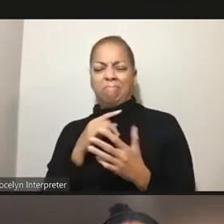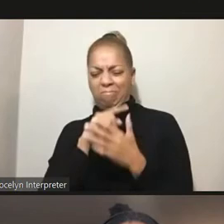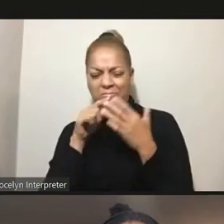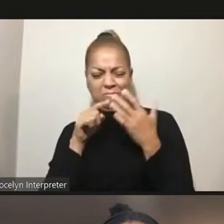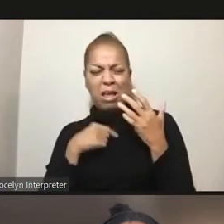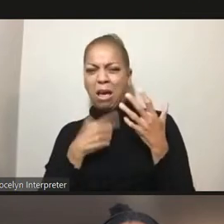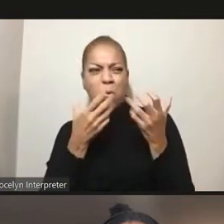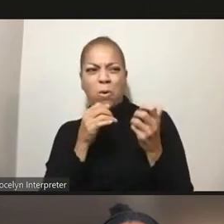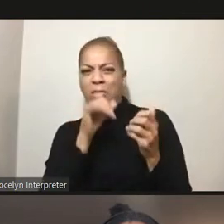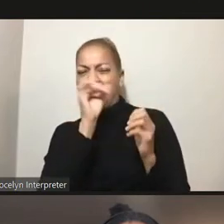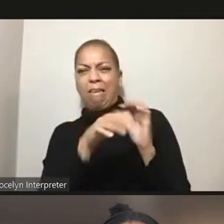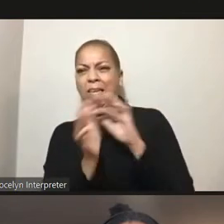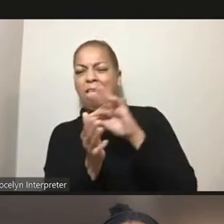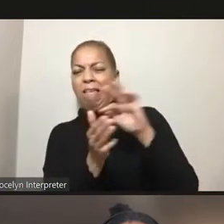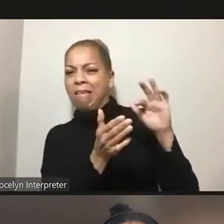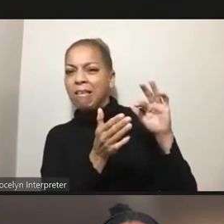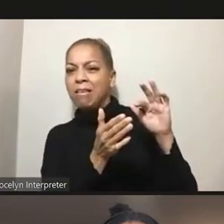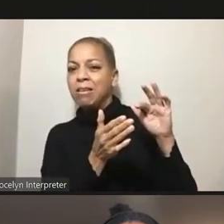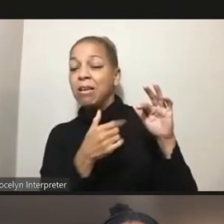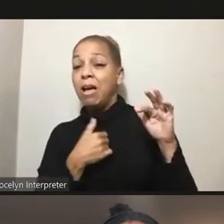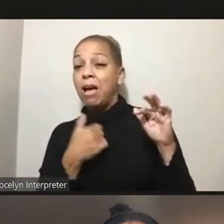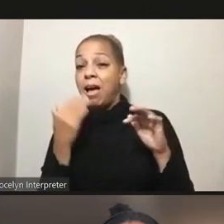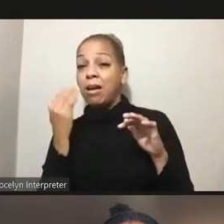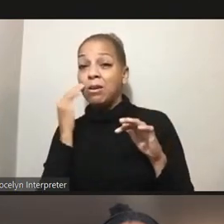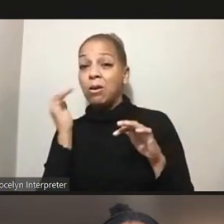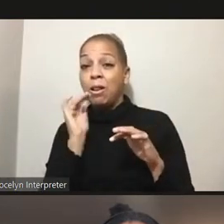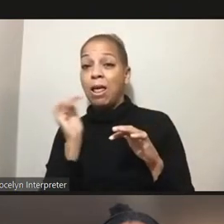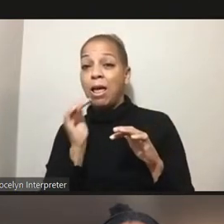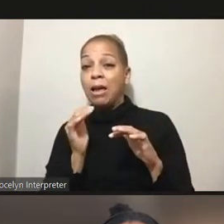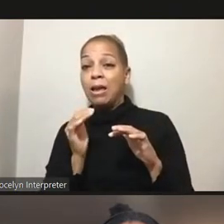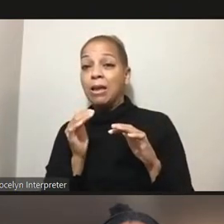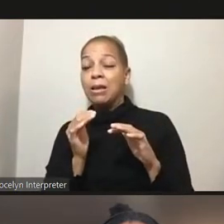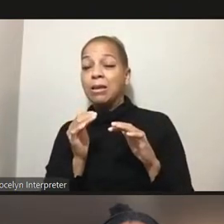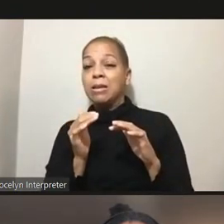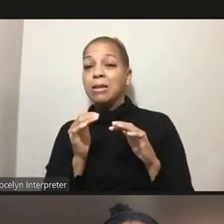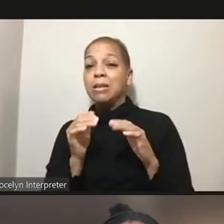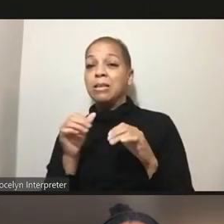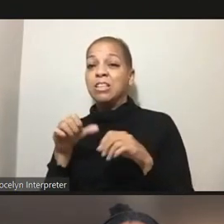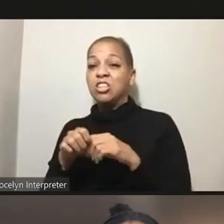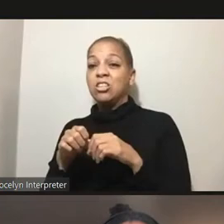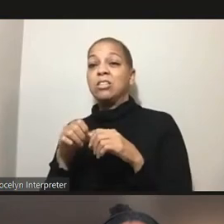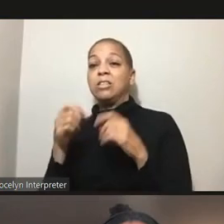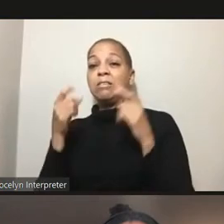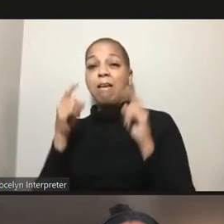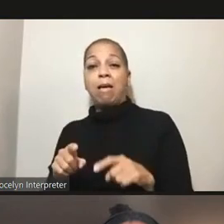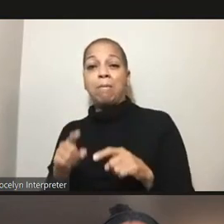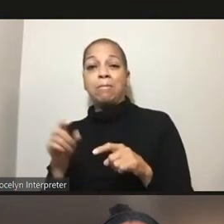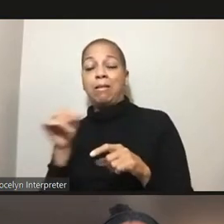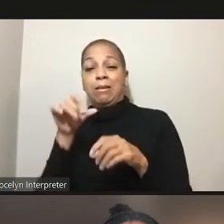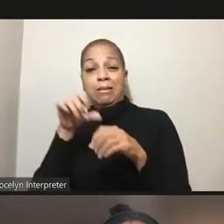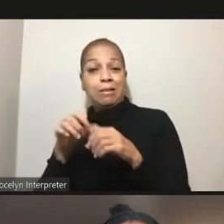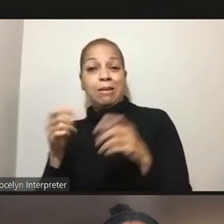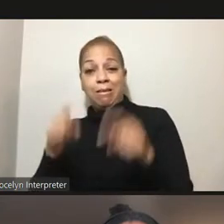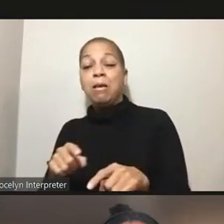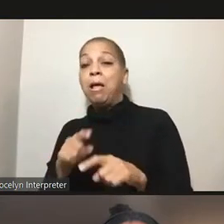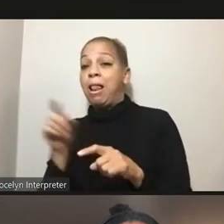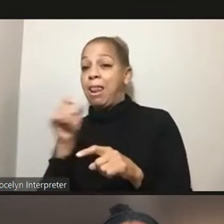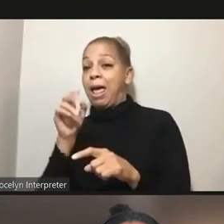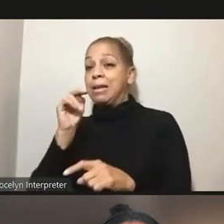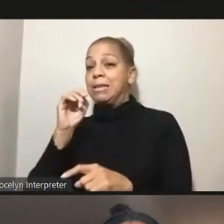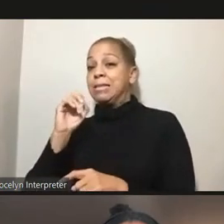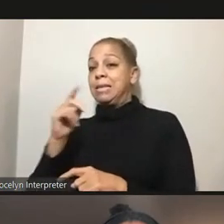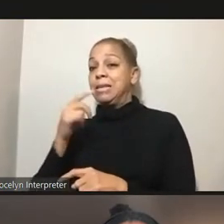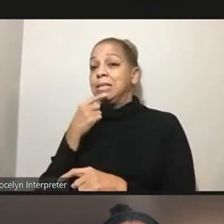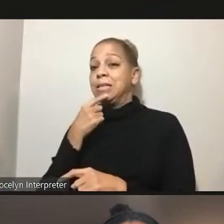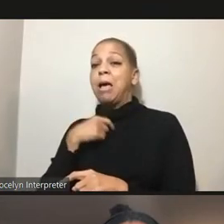that. Like, I know that like the shit comes the way the shit comes. And like Nick was saying, I have to live